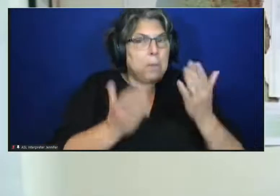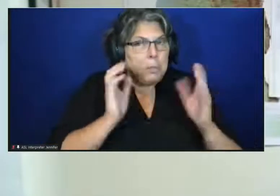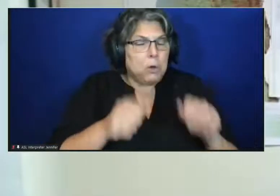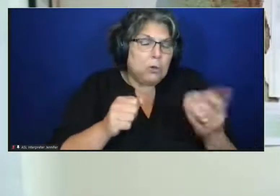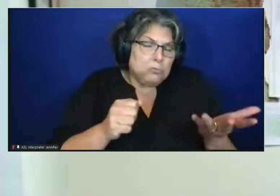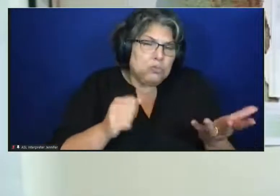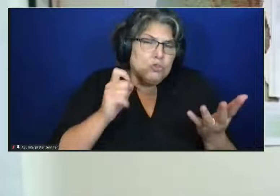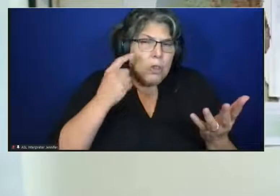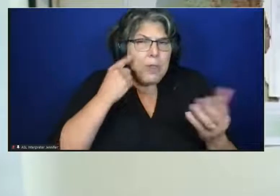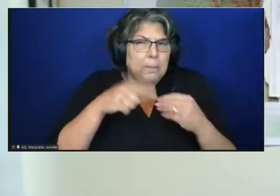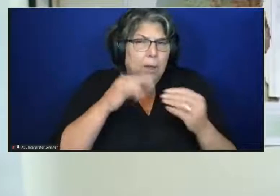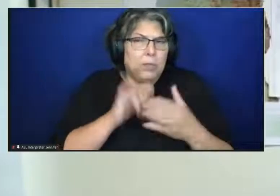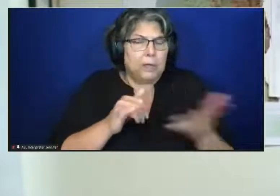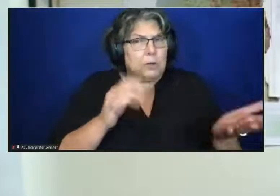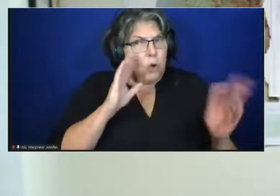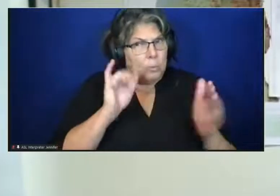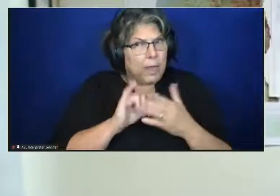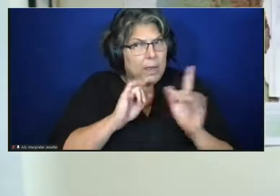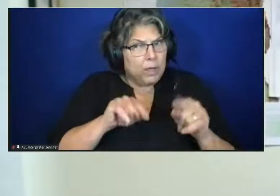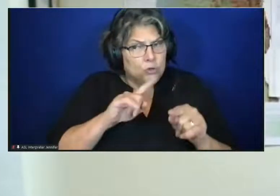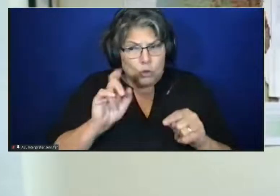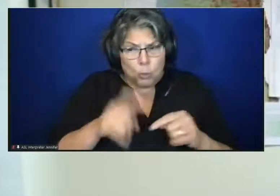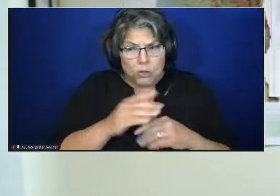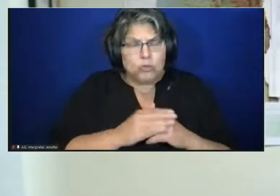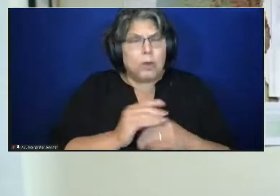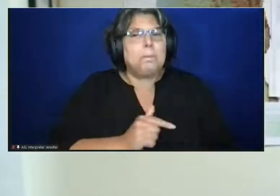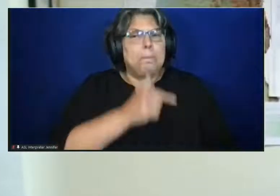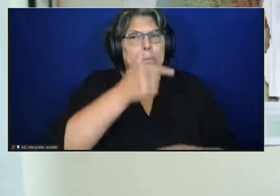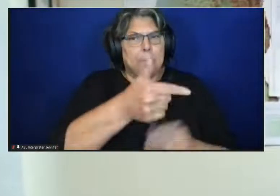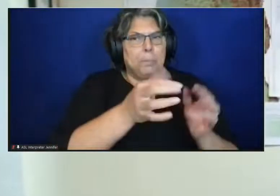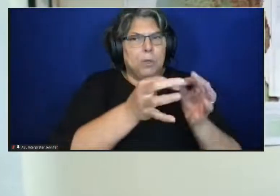thought. I hope that answers the question.